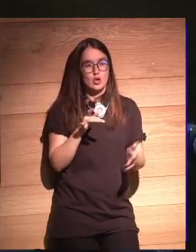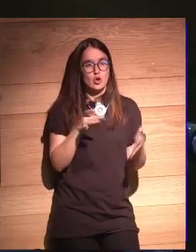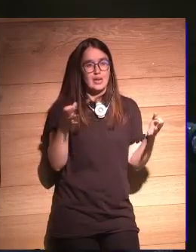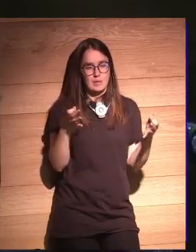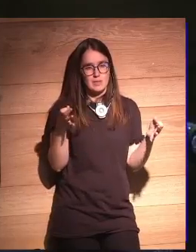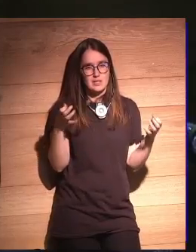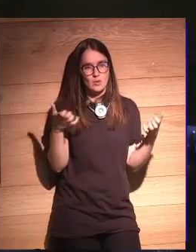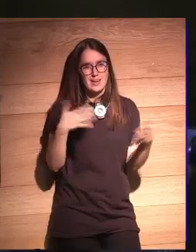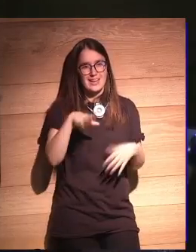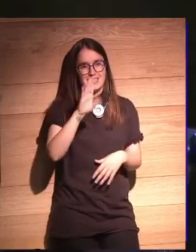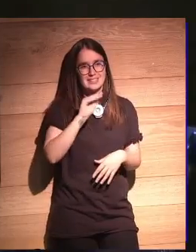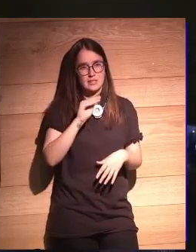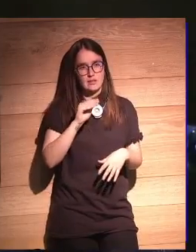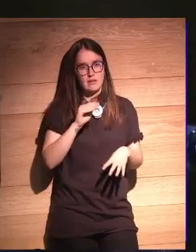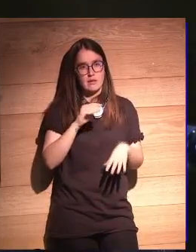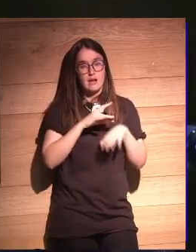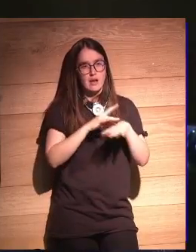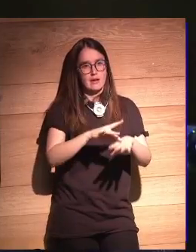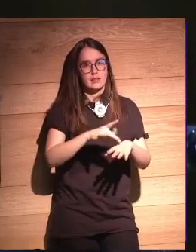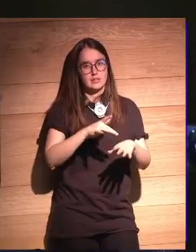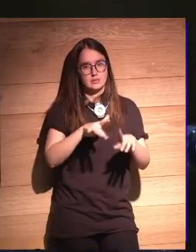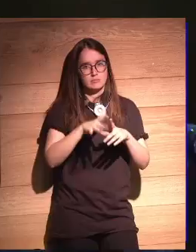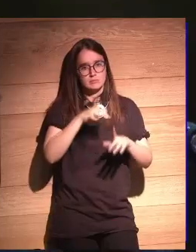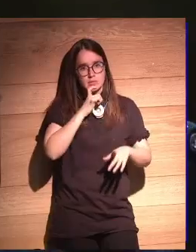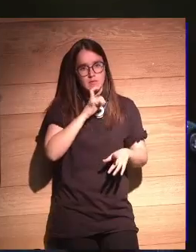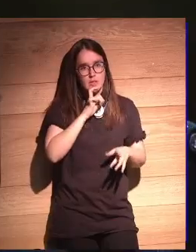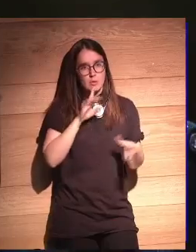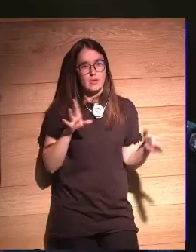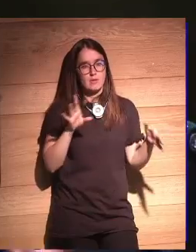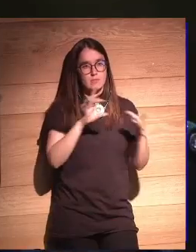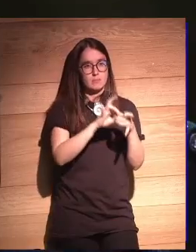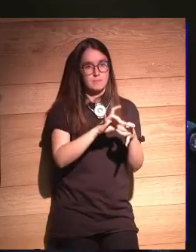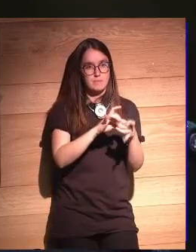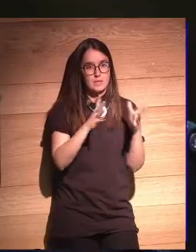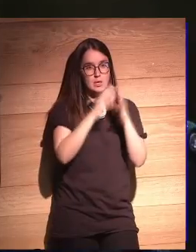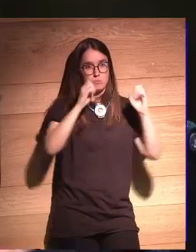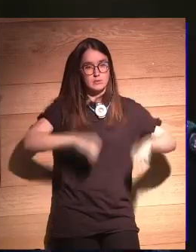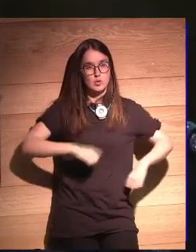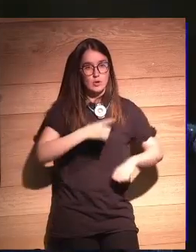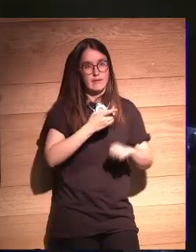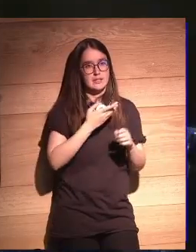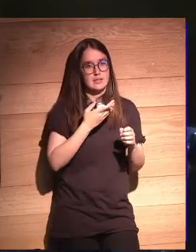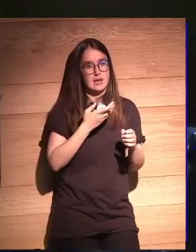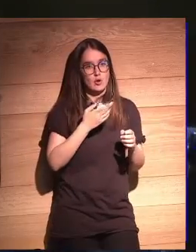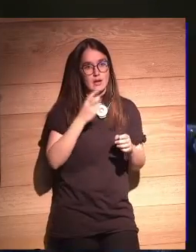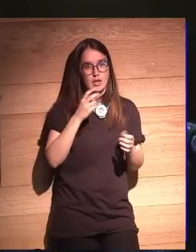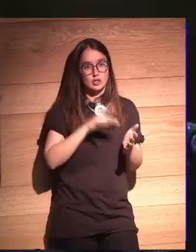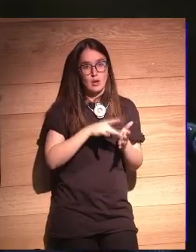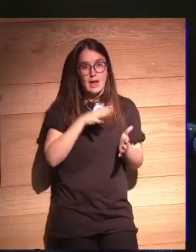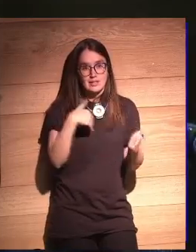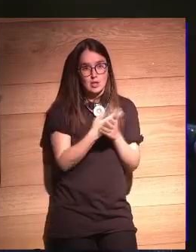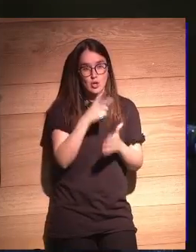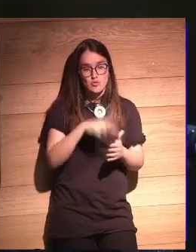ways of balancing what is going on is understanding the complexity of the actors and maybe create alliances with